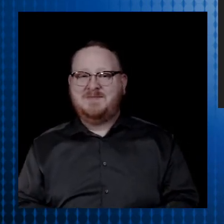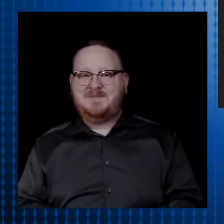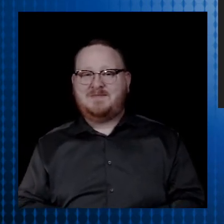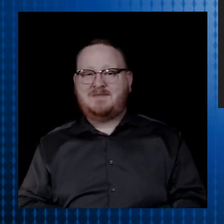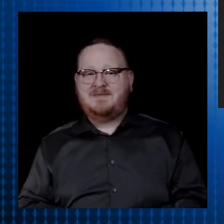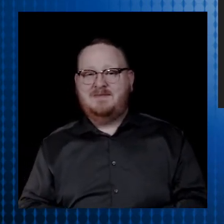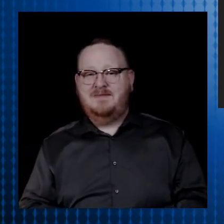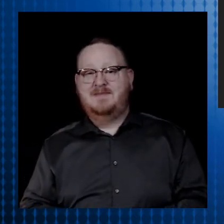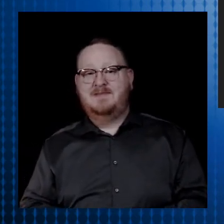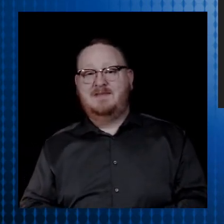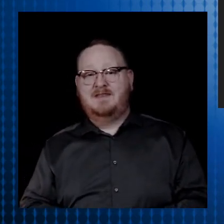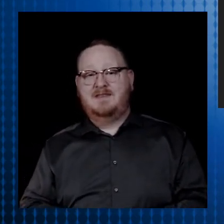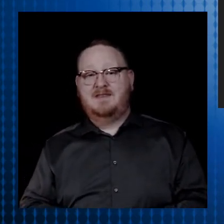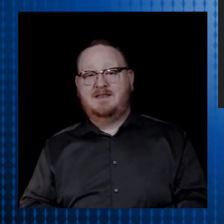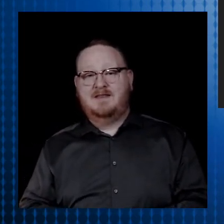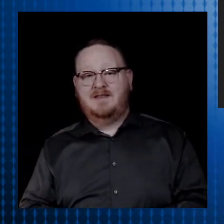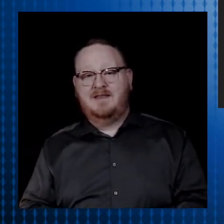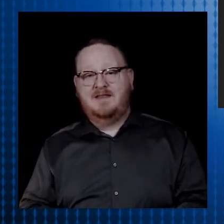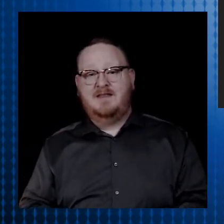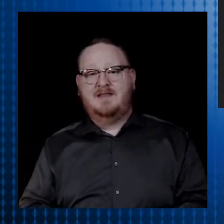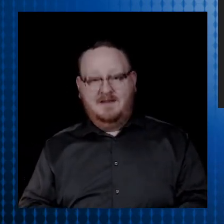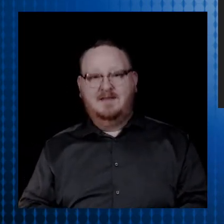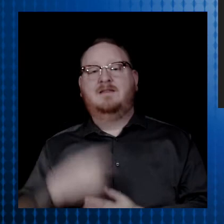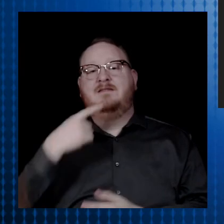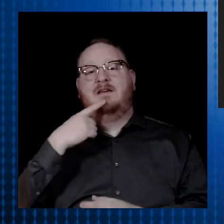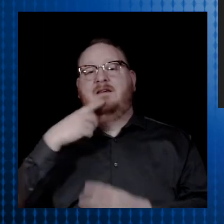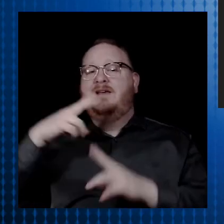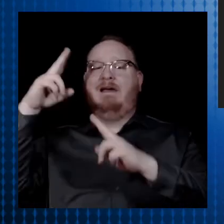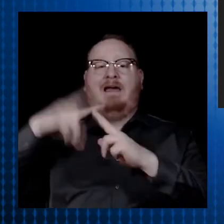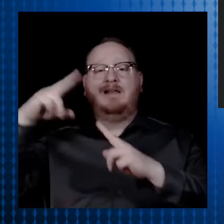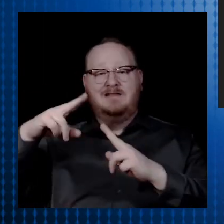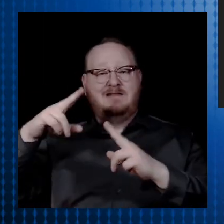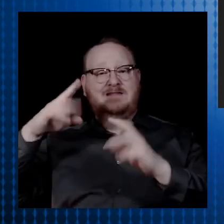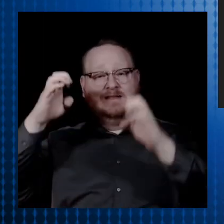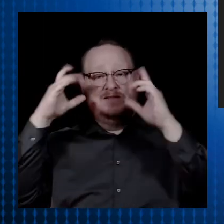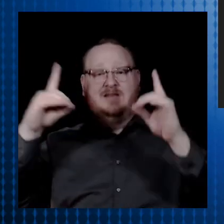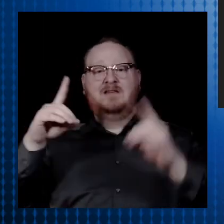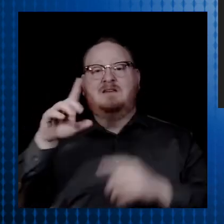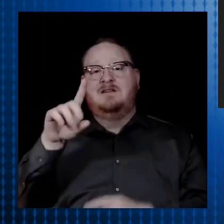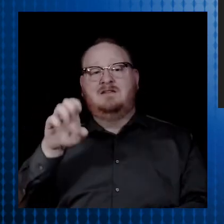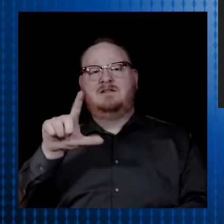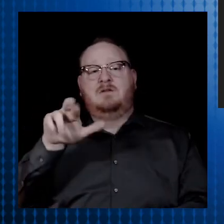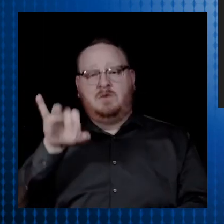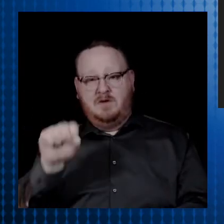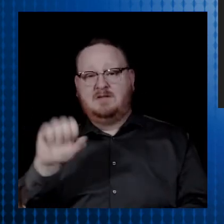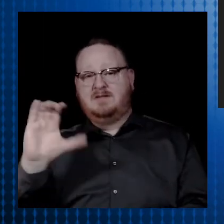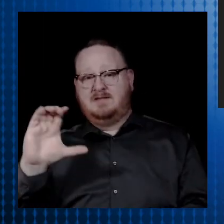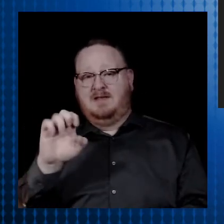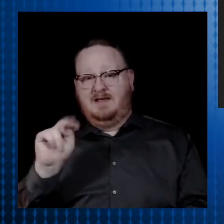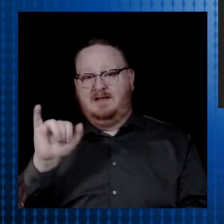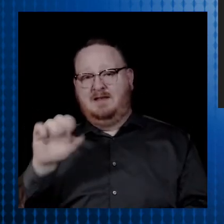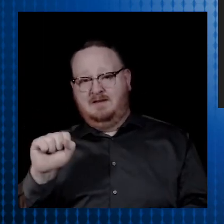it says Excellence in Education, Dolores C. Ennis Lifetime Achievement